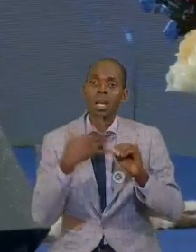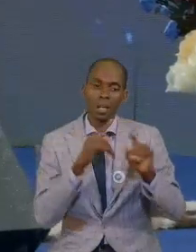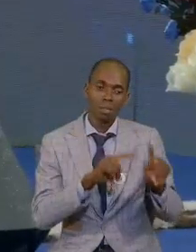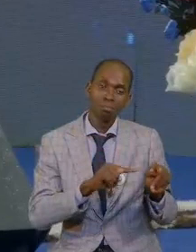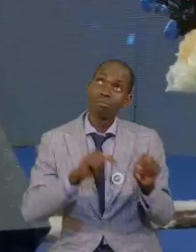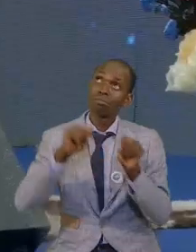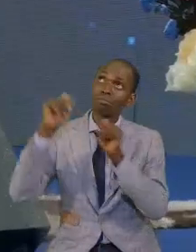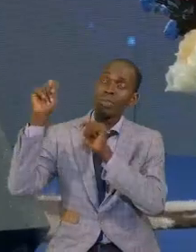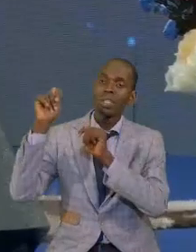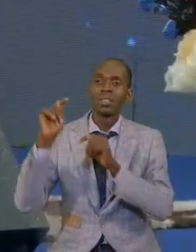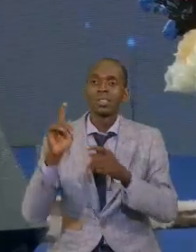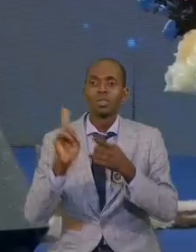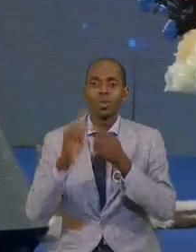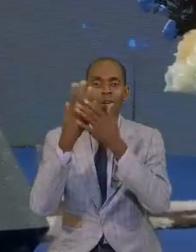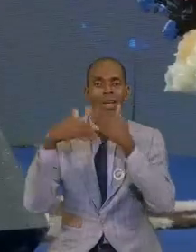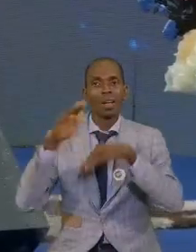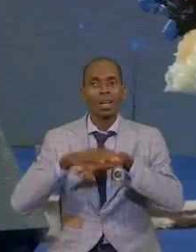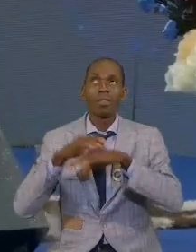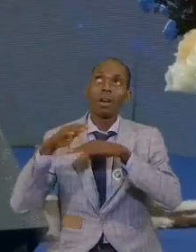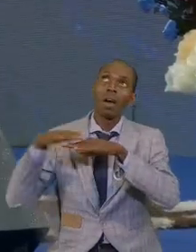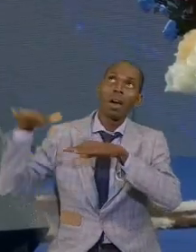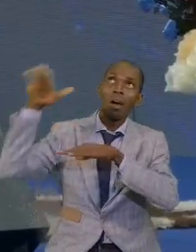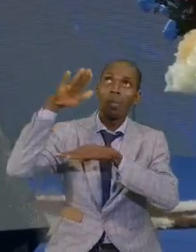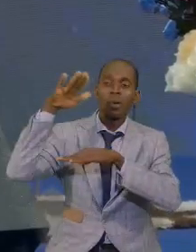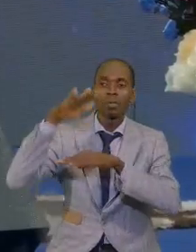them to heaven